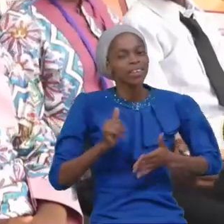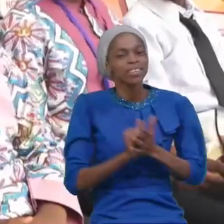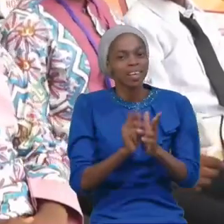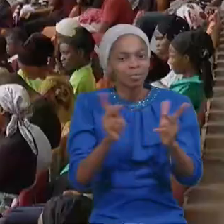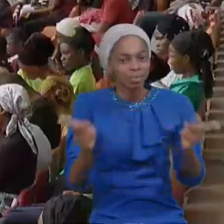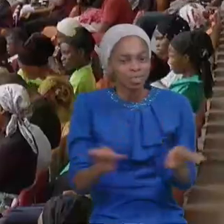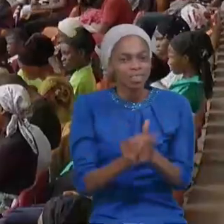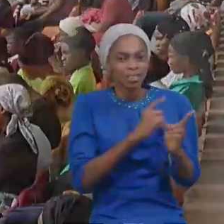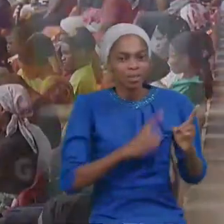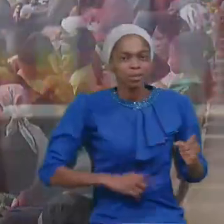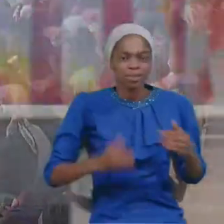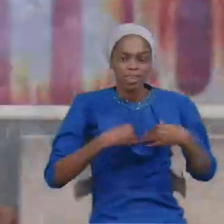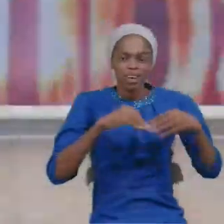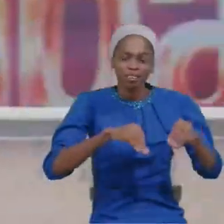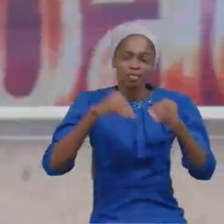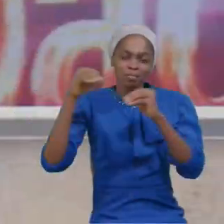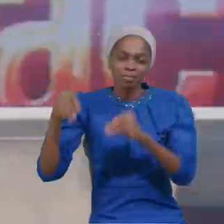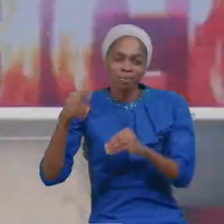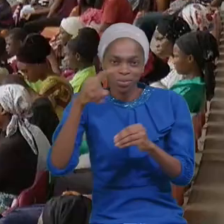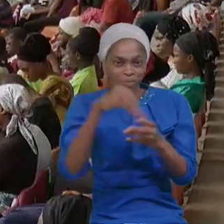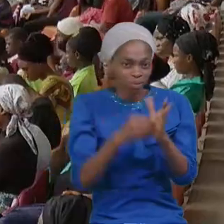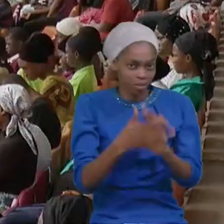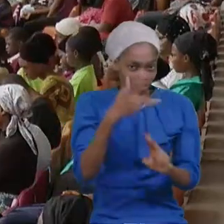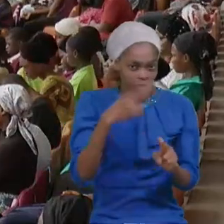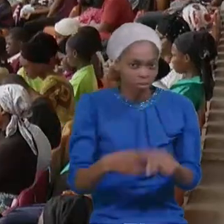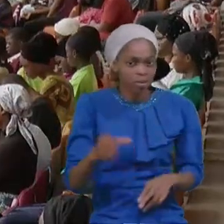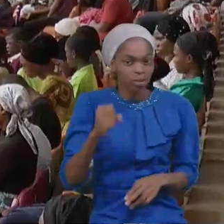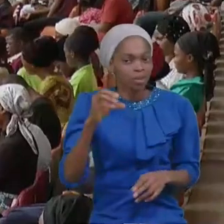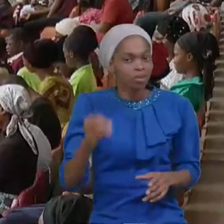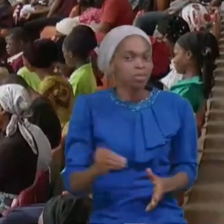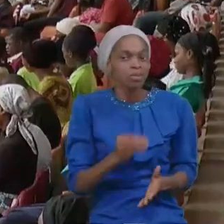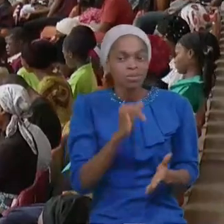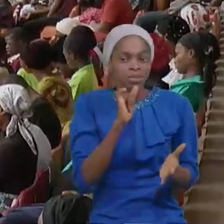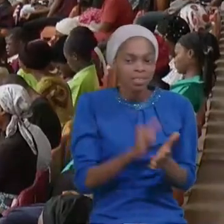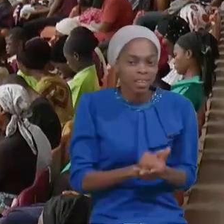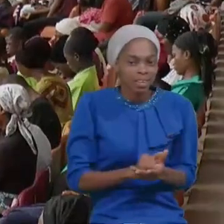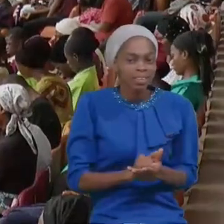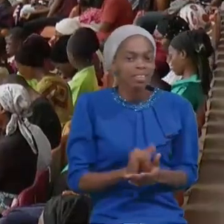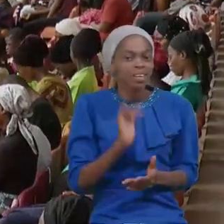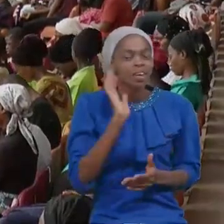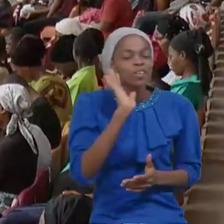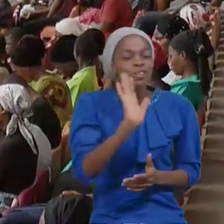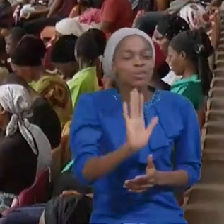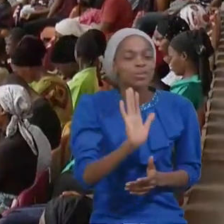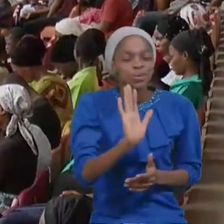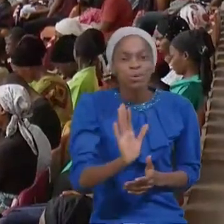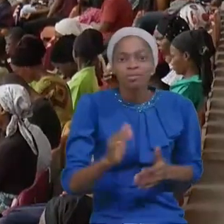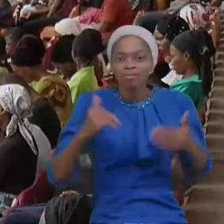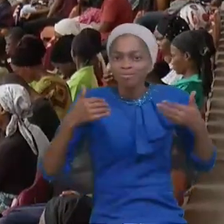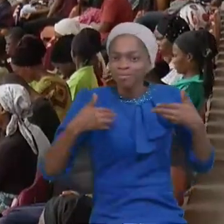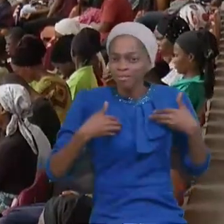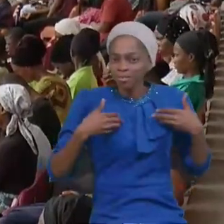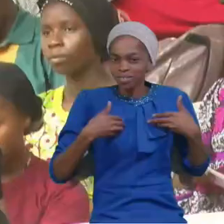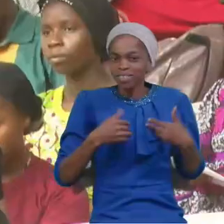youth is renewed like the eagles. The youth renewed like